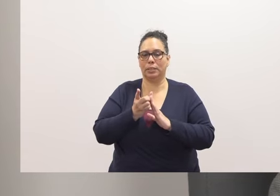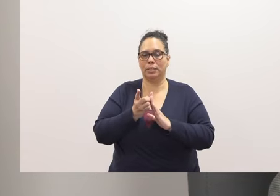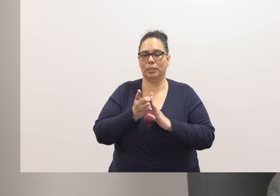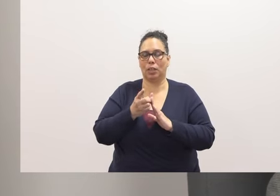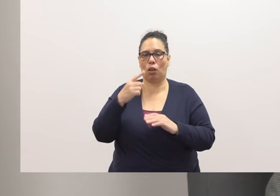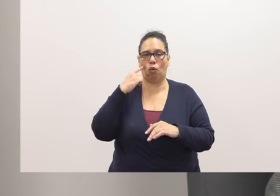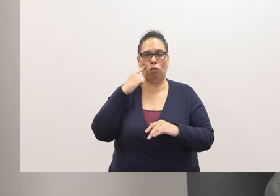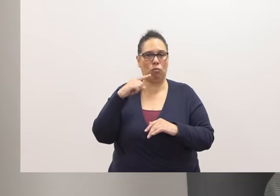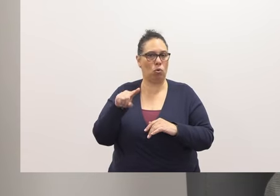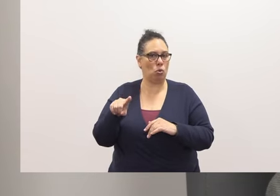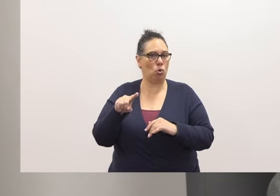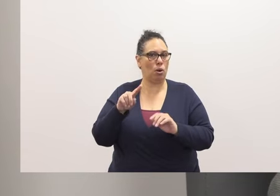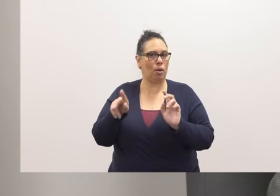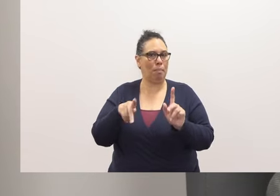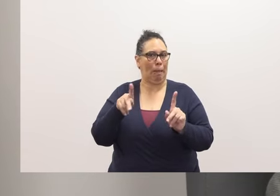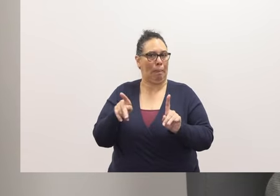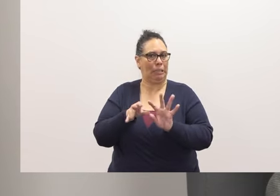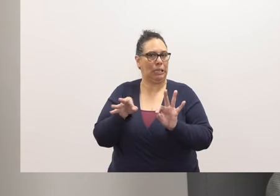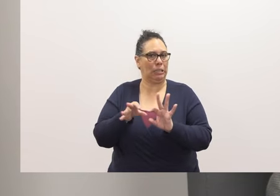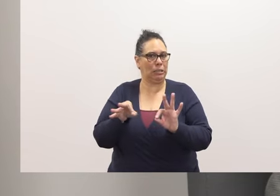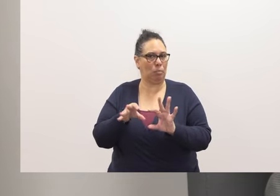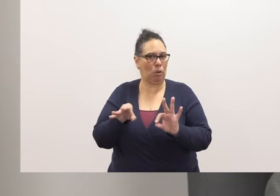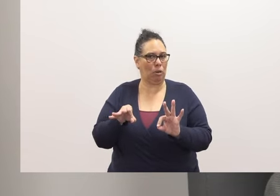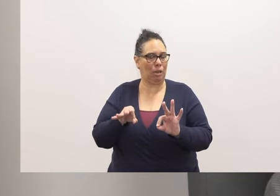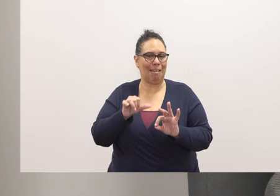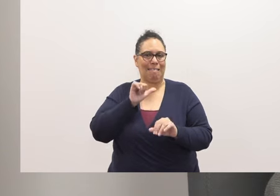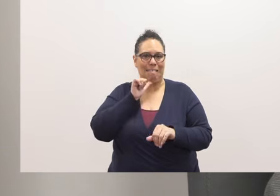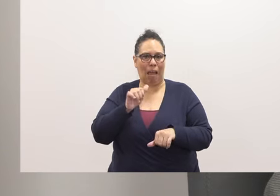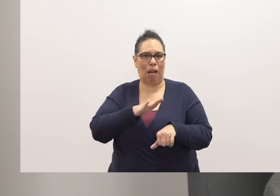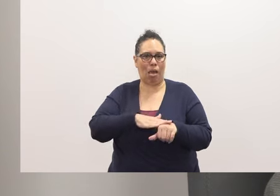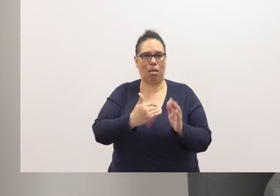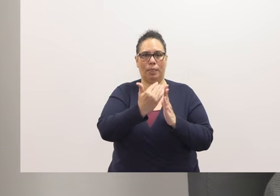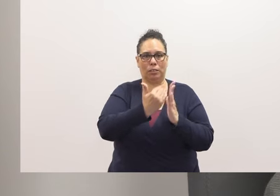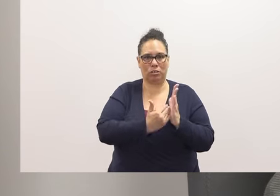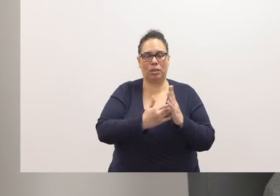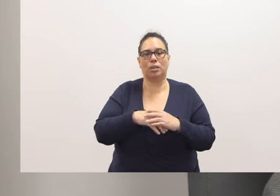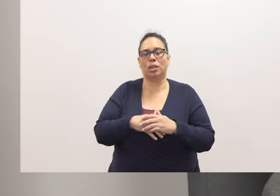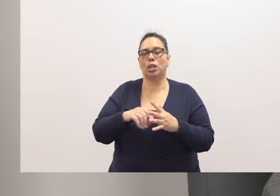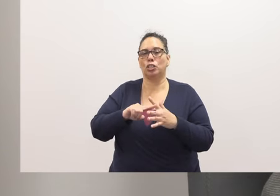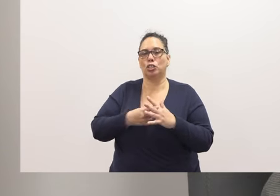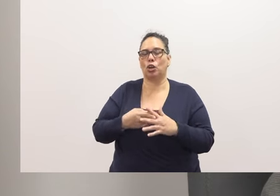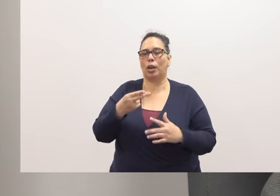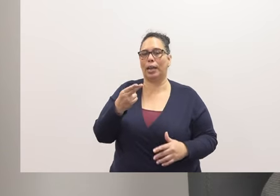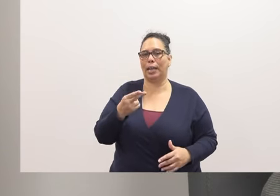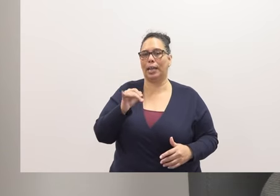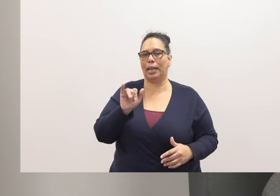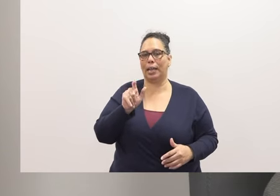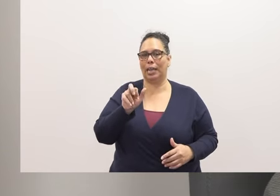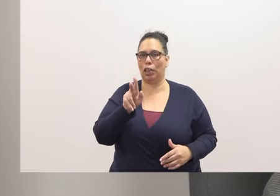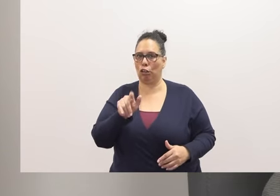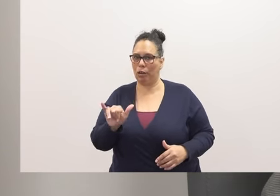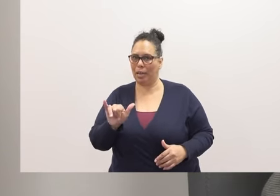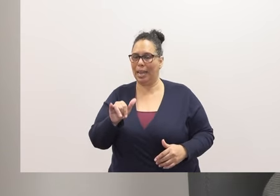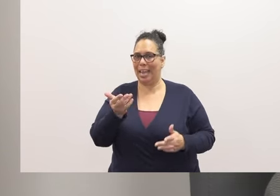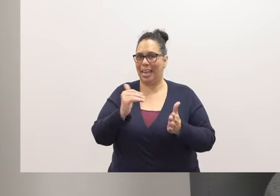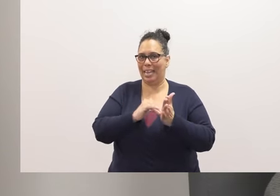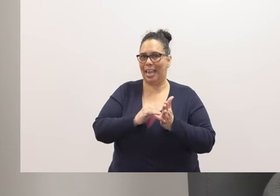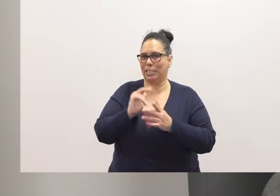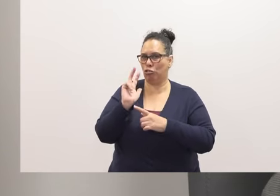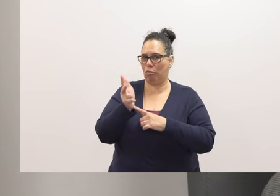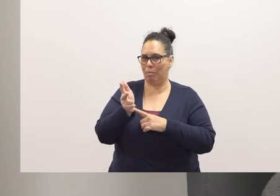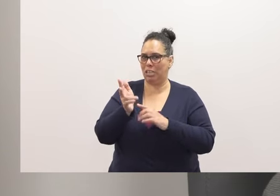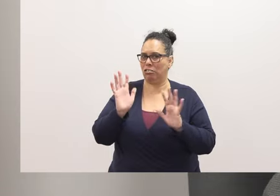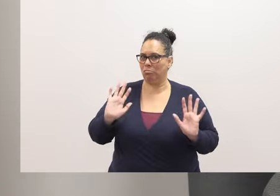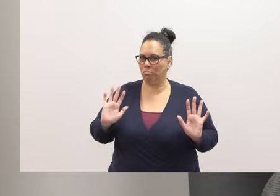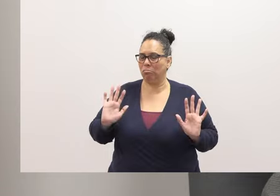for public testimony, so we'll get right into it, and we'll start with Hillary Postman. And again, it's only 3 minutes each.